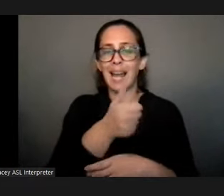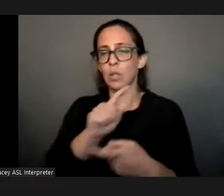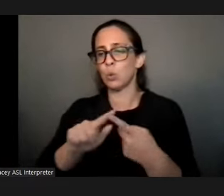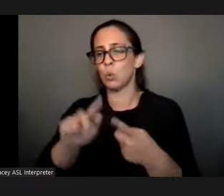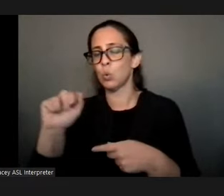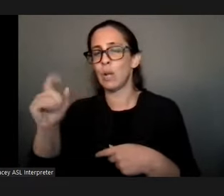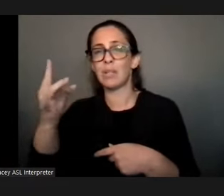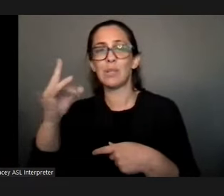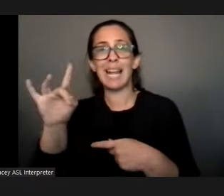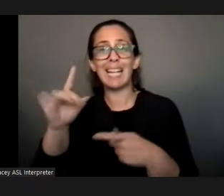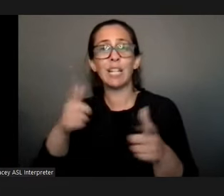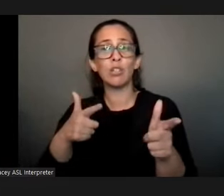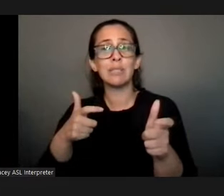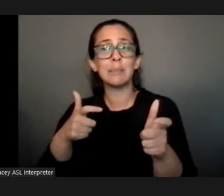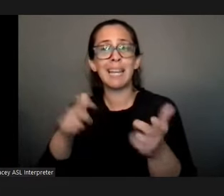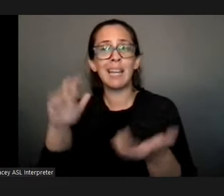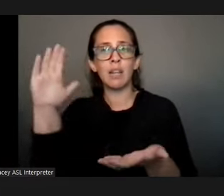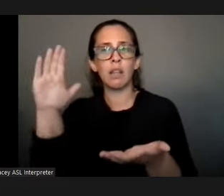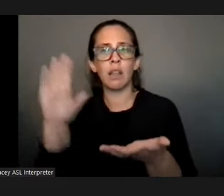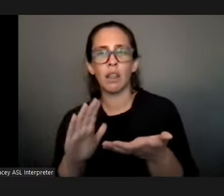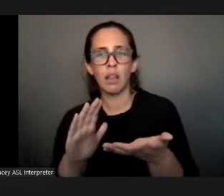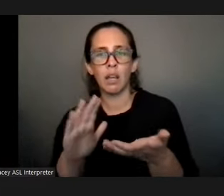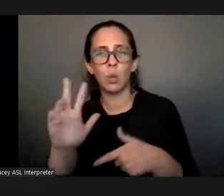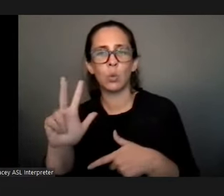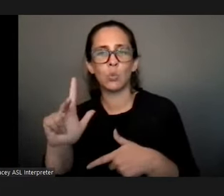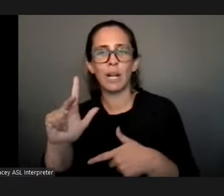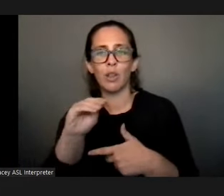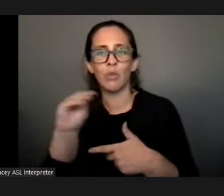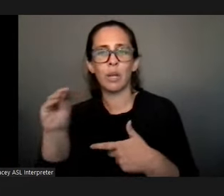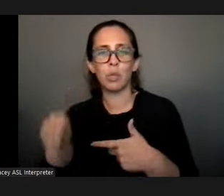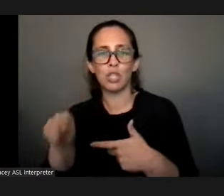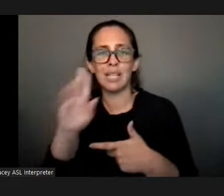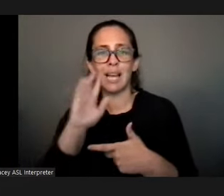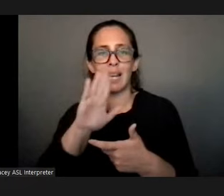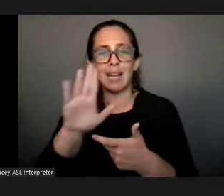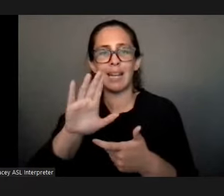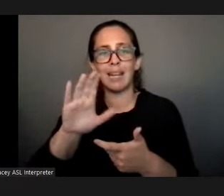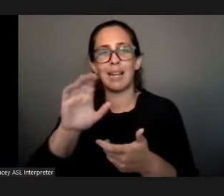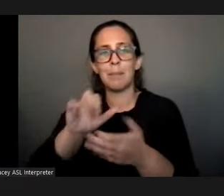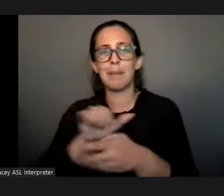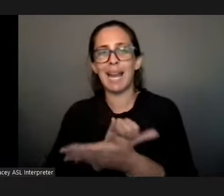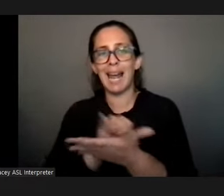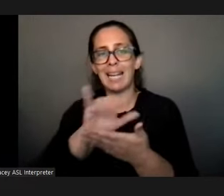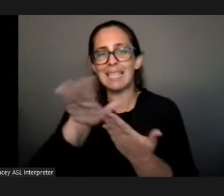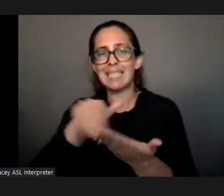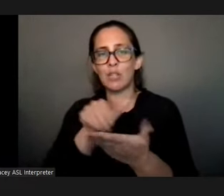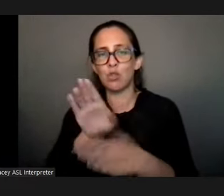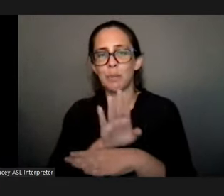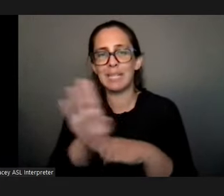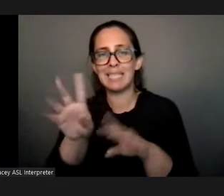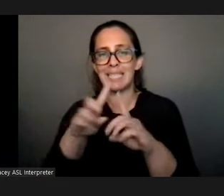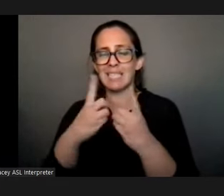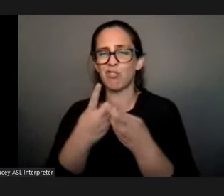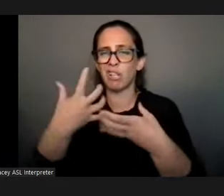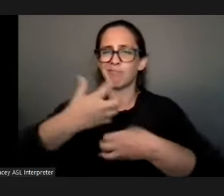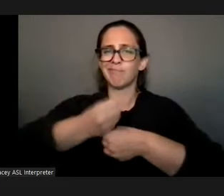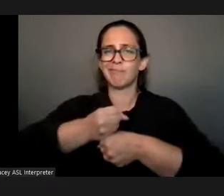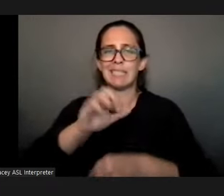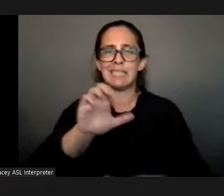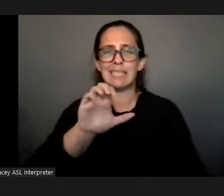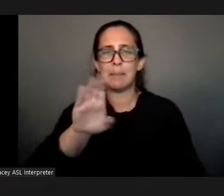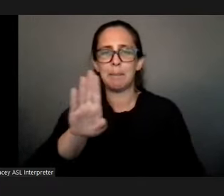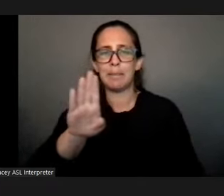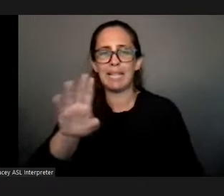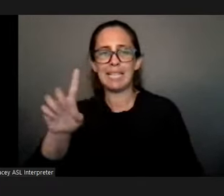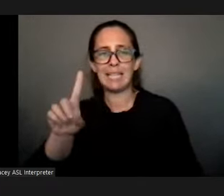travel speeds decreased by 23% in Manhattan's Central Business District, or CBD. And during that same period, multiple studies